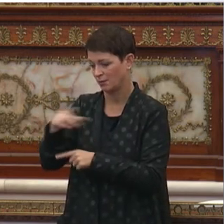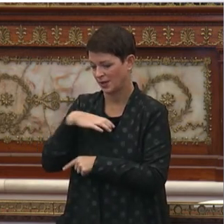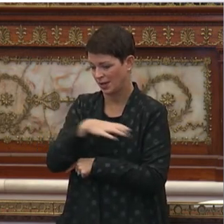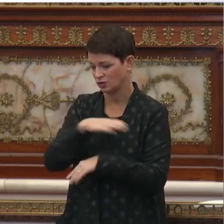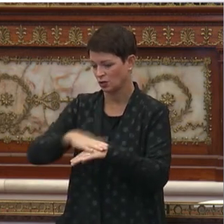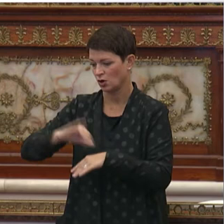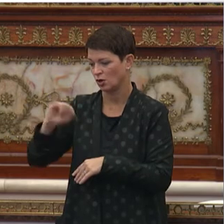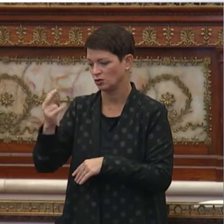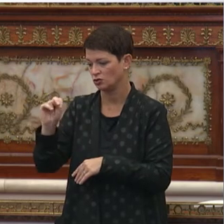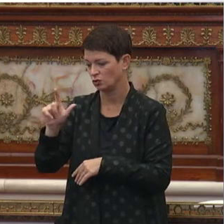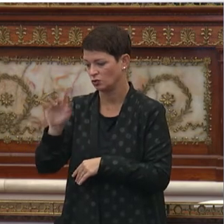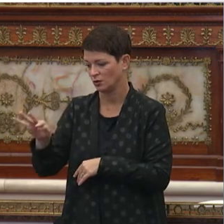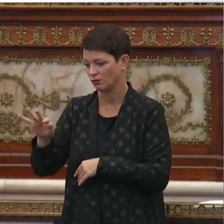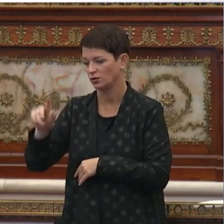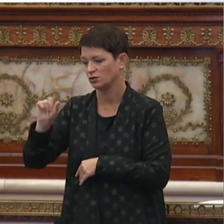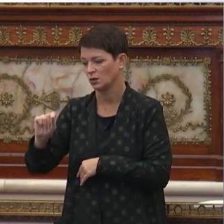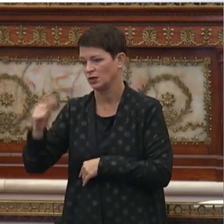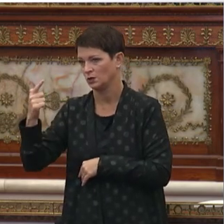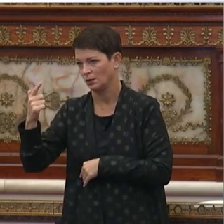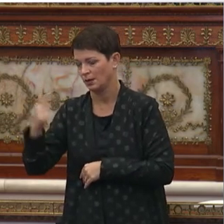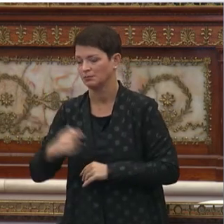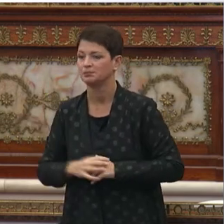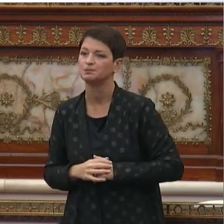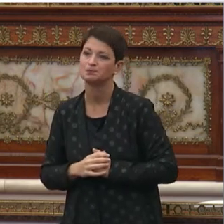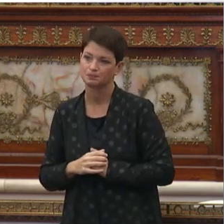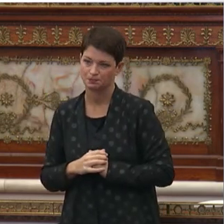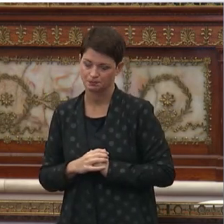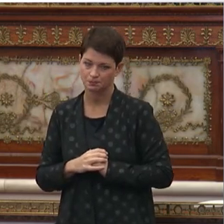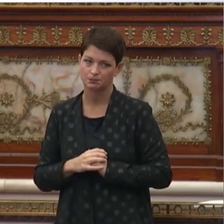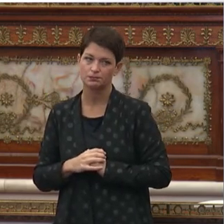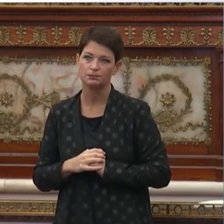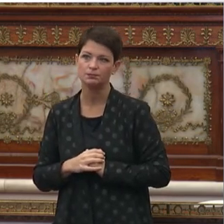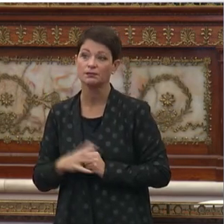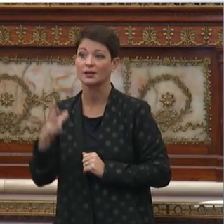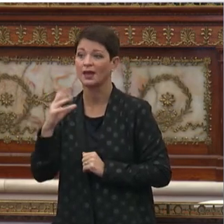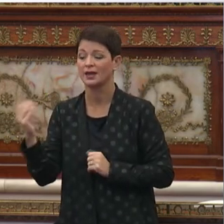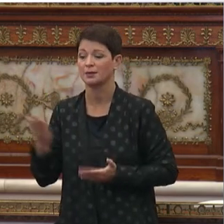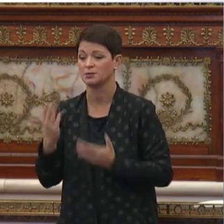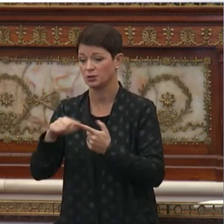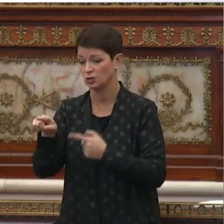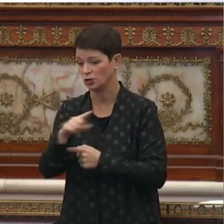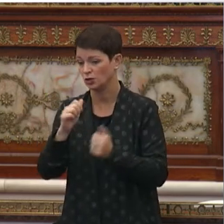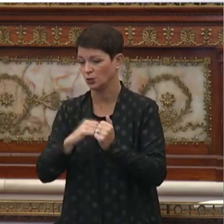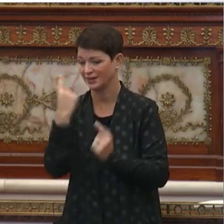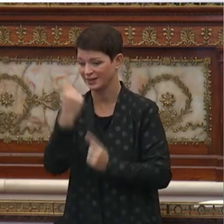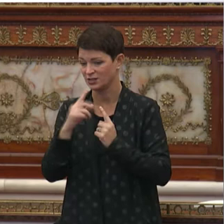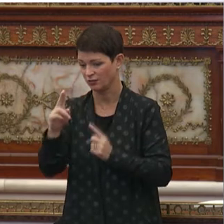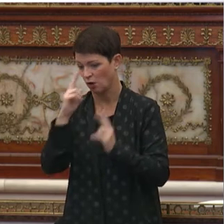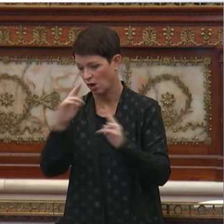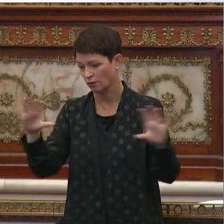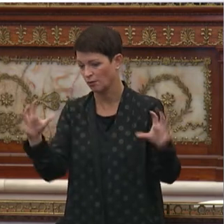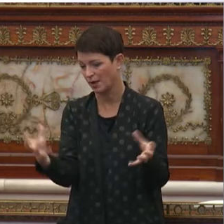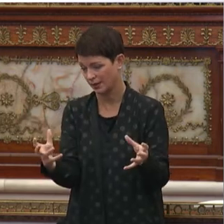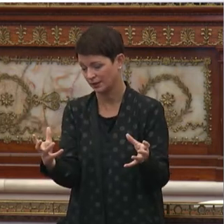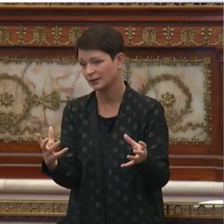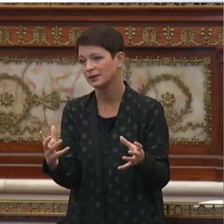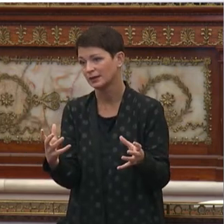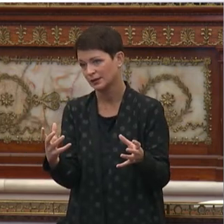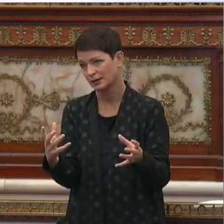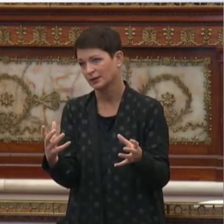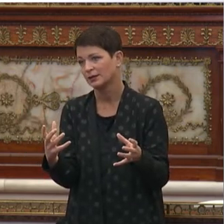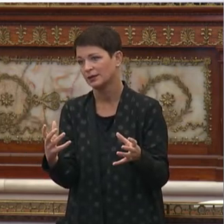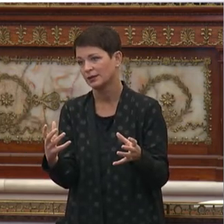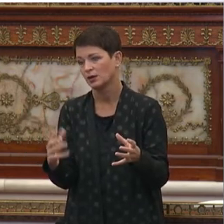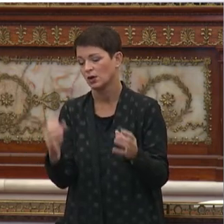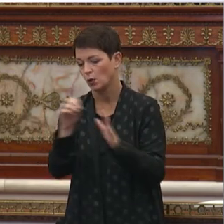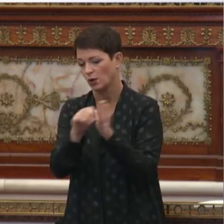on June 24, 2021. And I am submitting herewith for the consideration of your honorable body